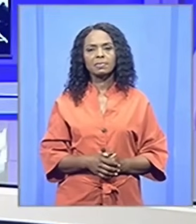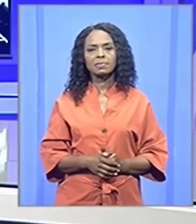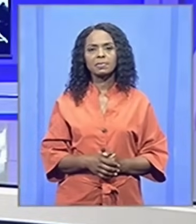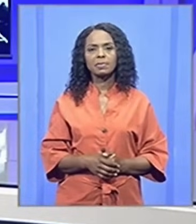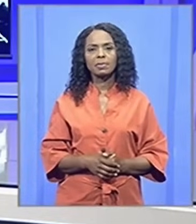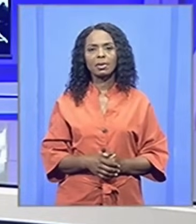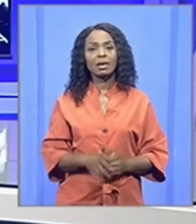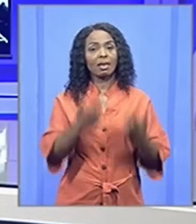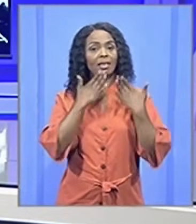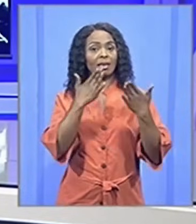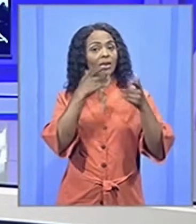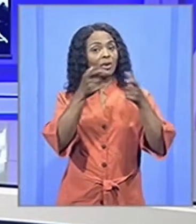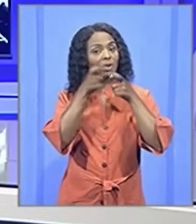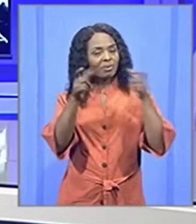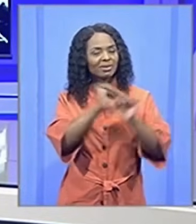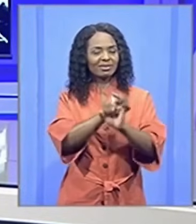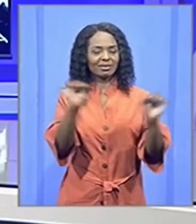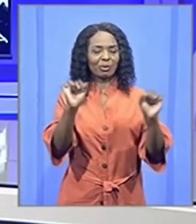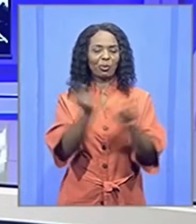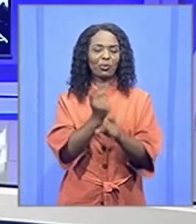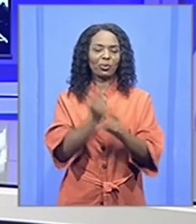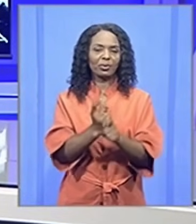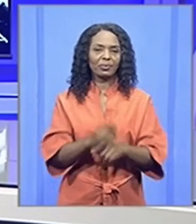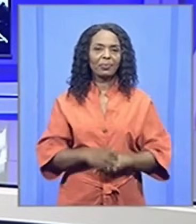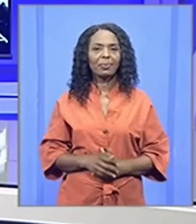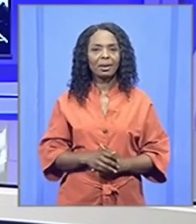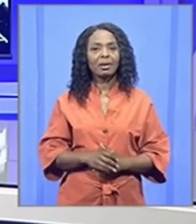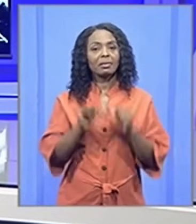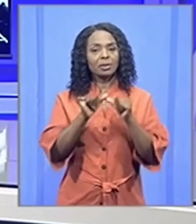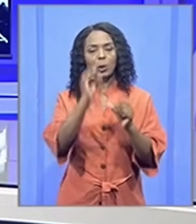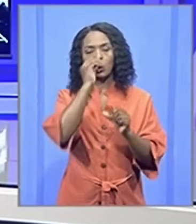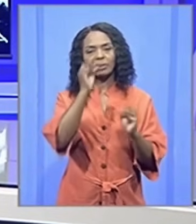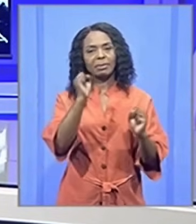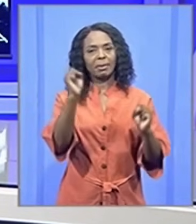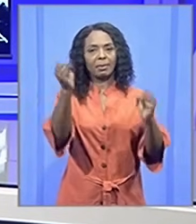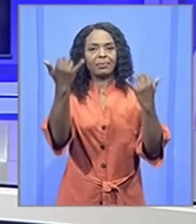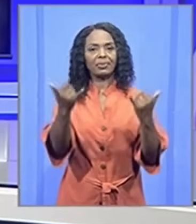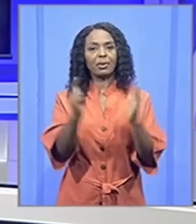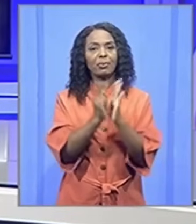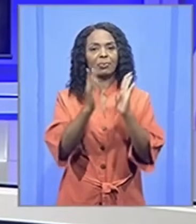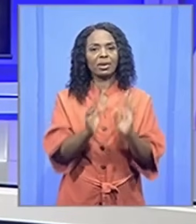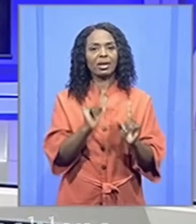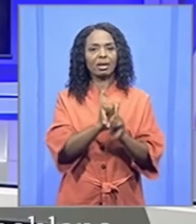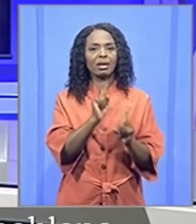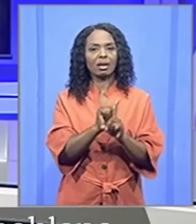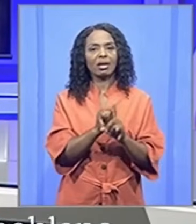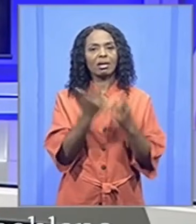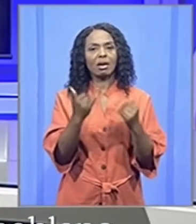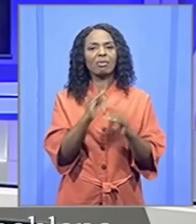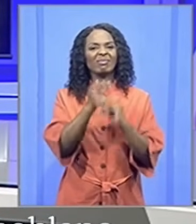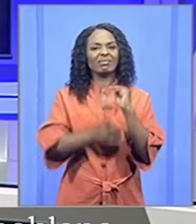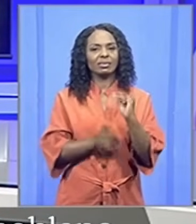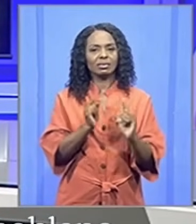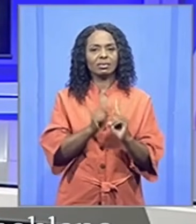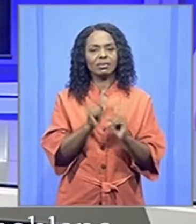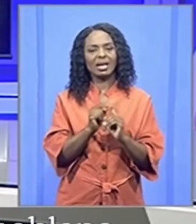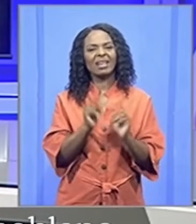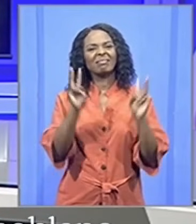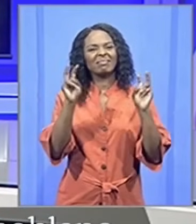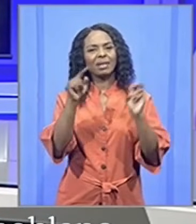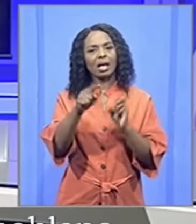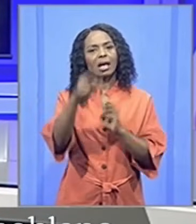Re leboga go kgatha tema ga lena ge re gatela pele baemedi ba semolao ba tšhireletšo tshekong ya polao ya Senzo